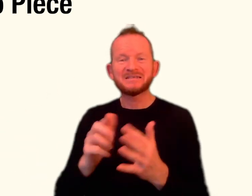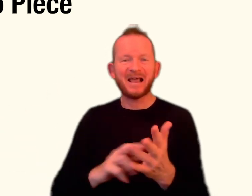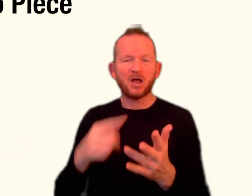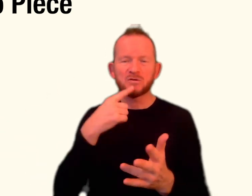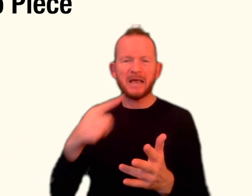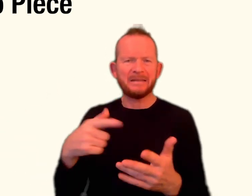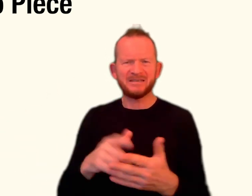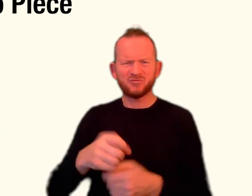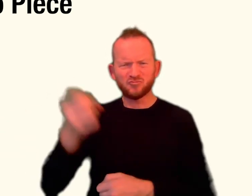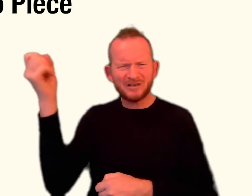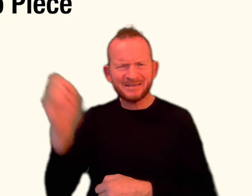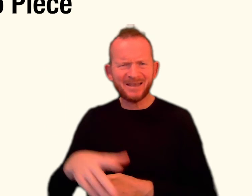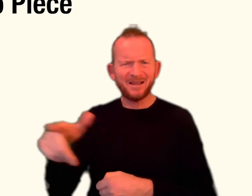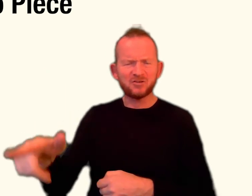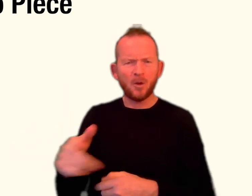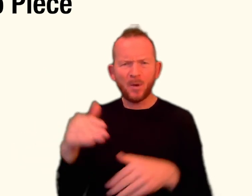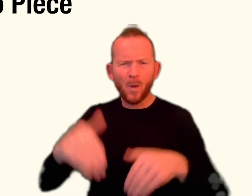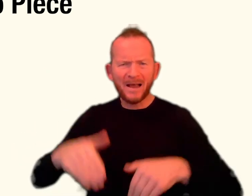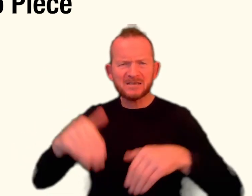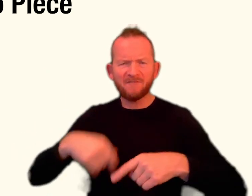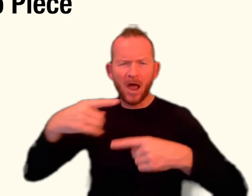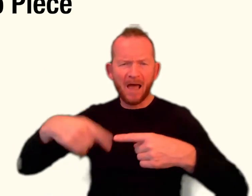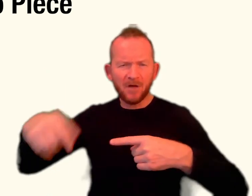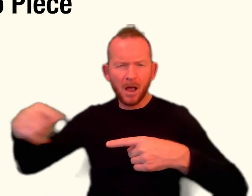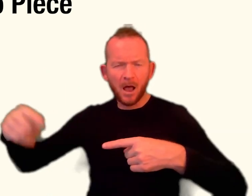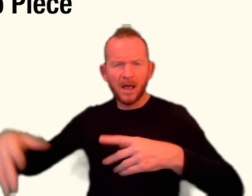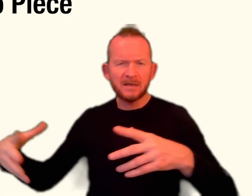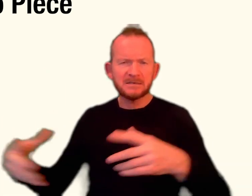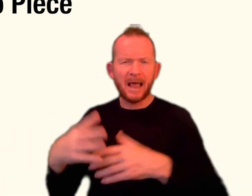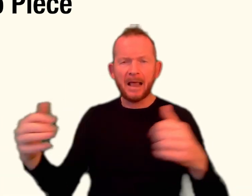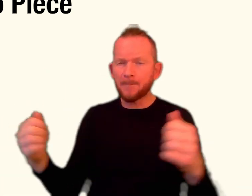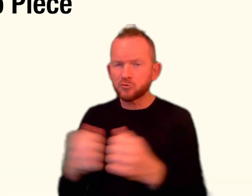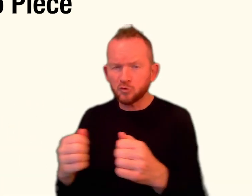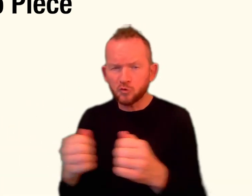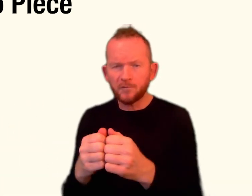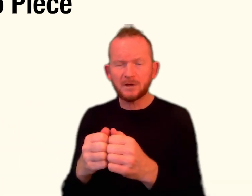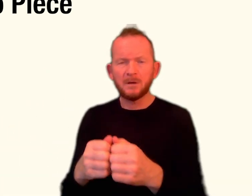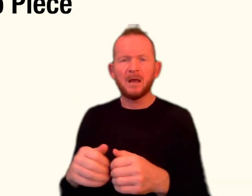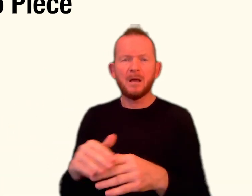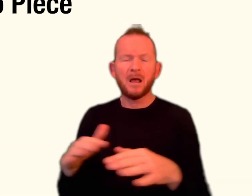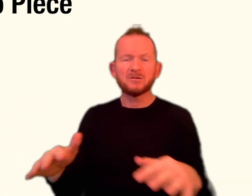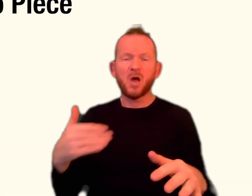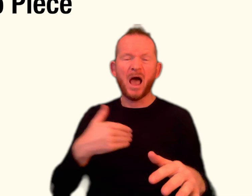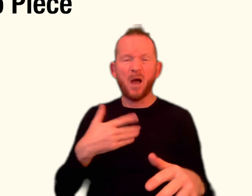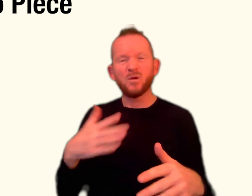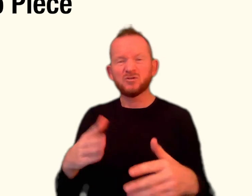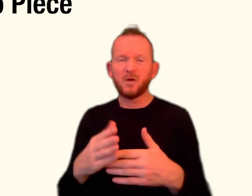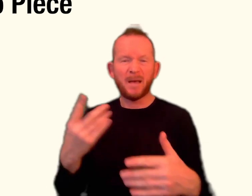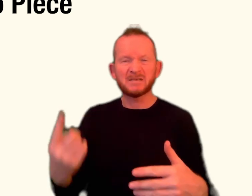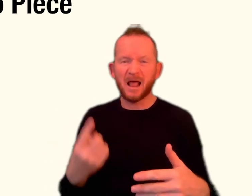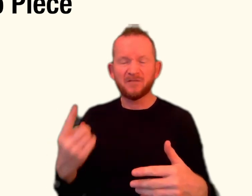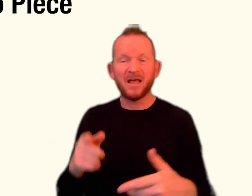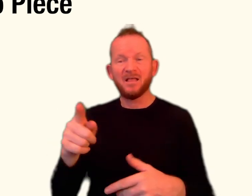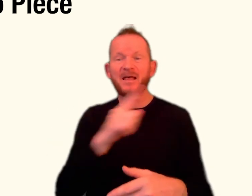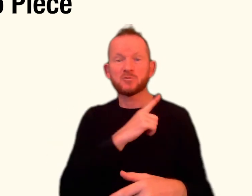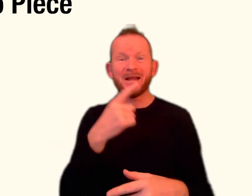well, this is ridiculous. You're going to be waiting forever to get this approved, if it even is approved. So I will just do this myself. And that's